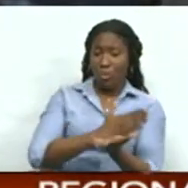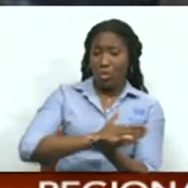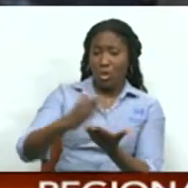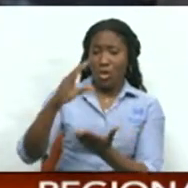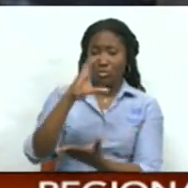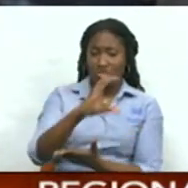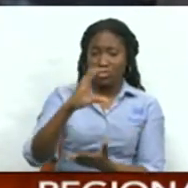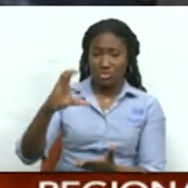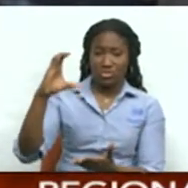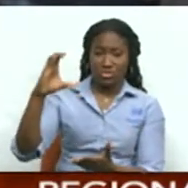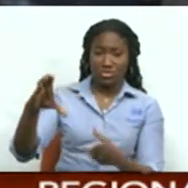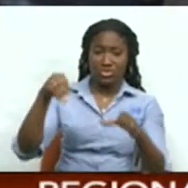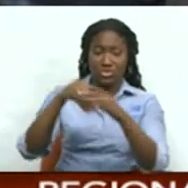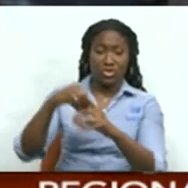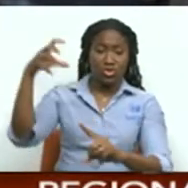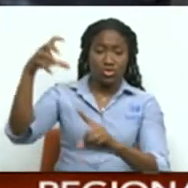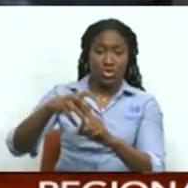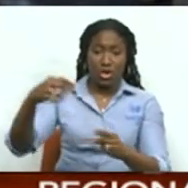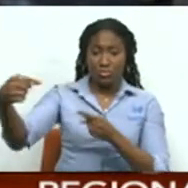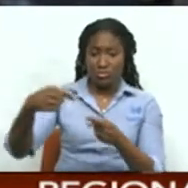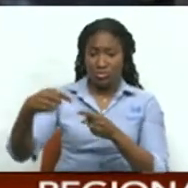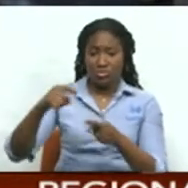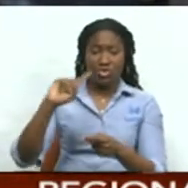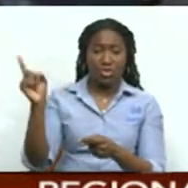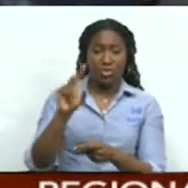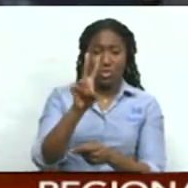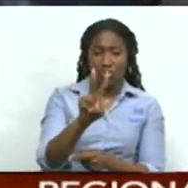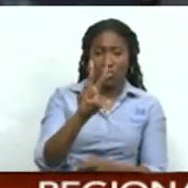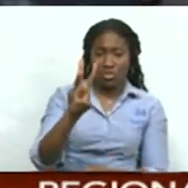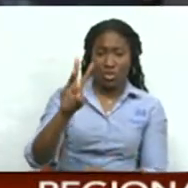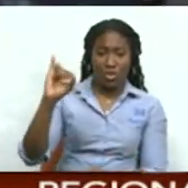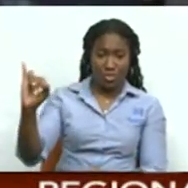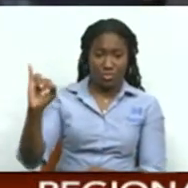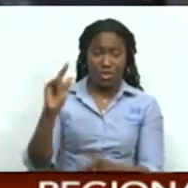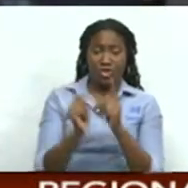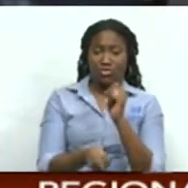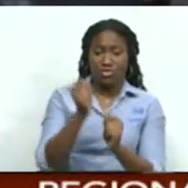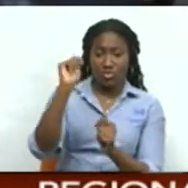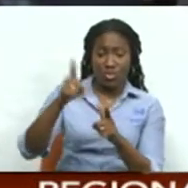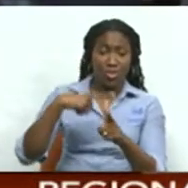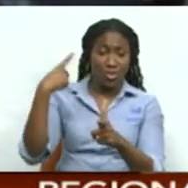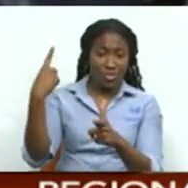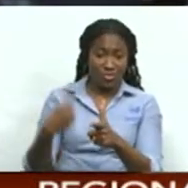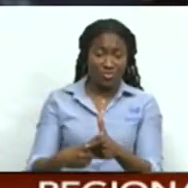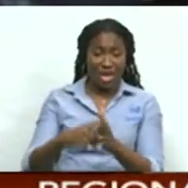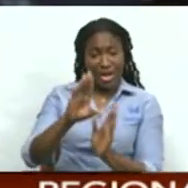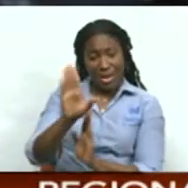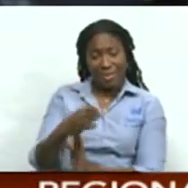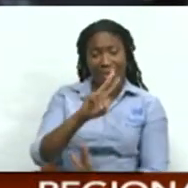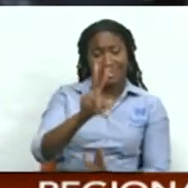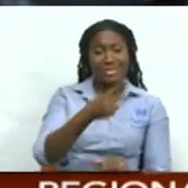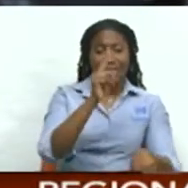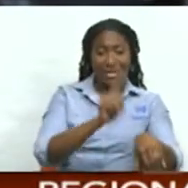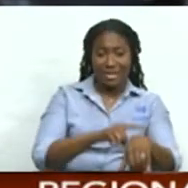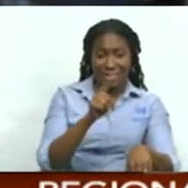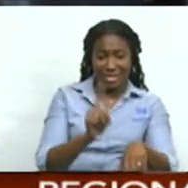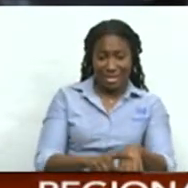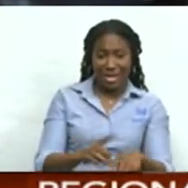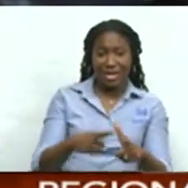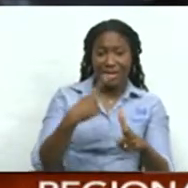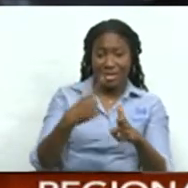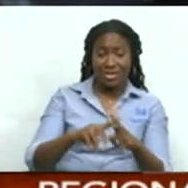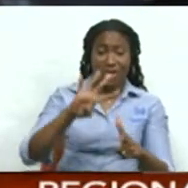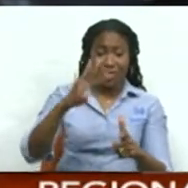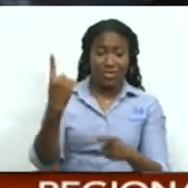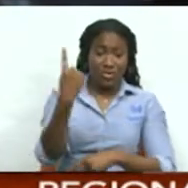CWI championship match at UWE St. Augustine. TNT then batted a second time to increase their lead in the match. But heading into day four, the final